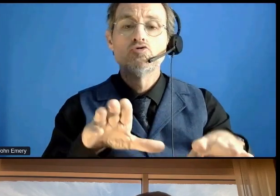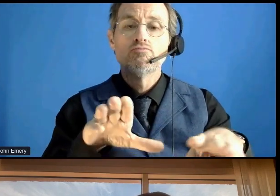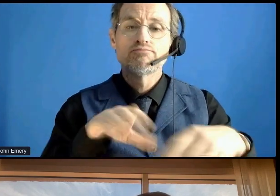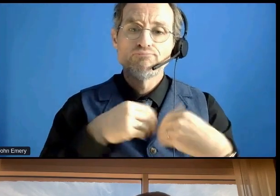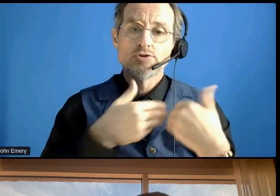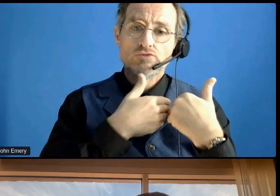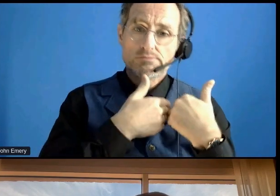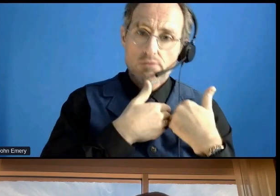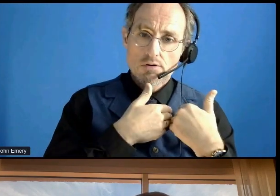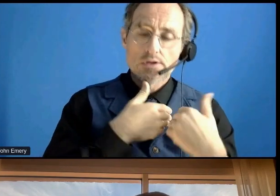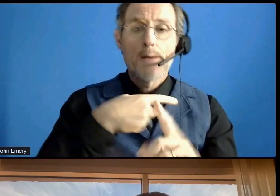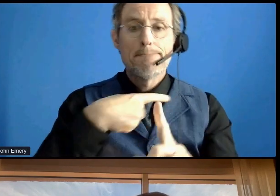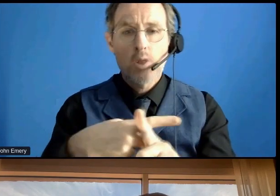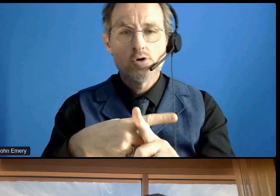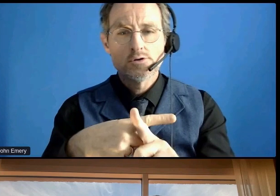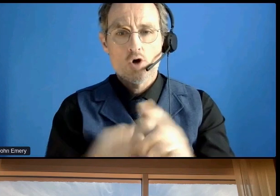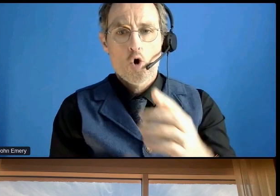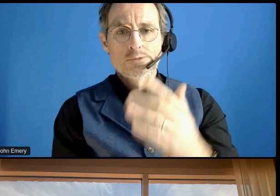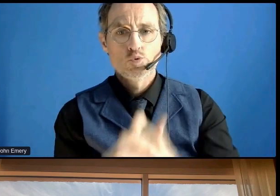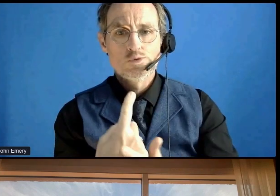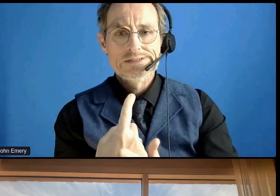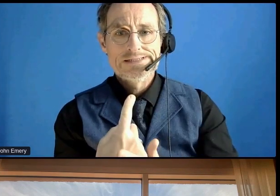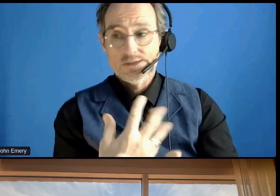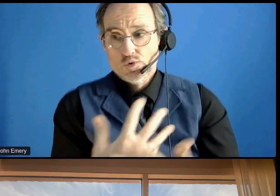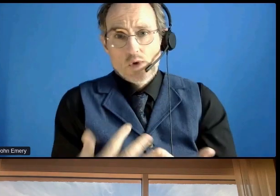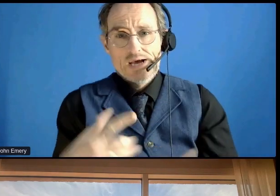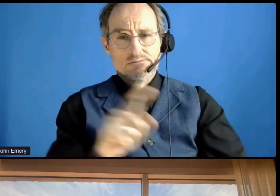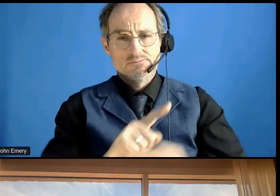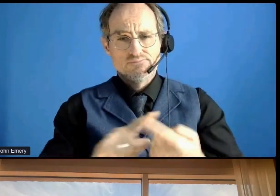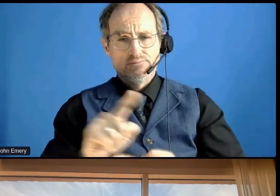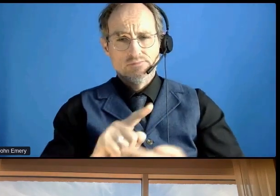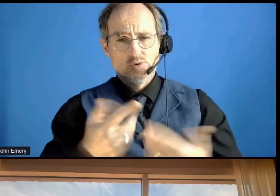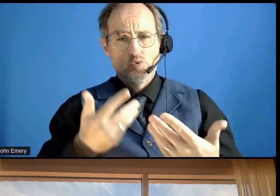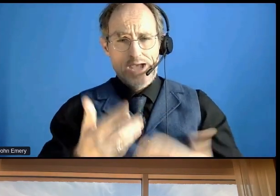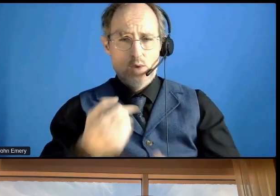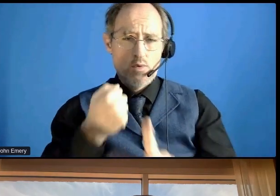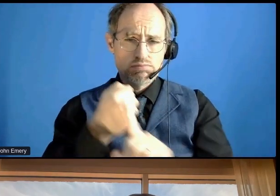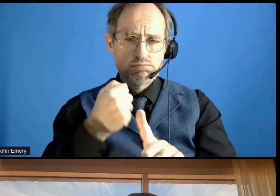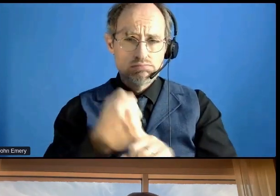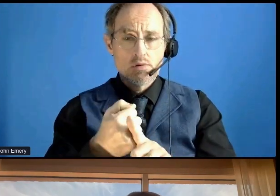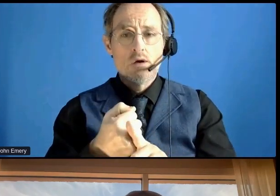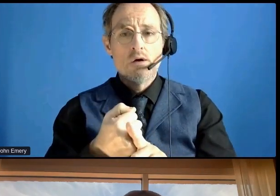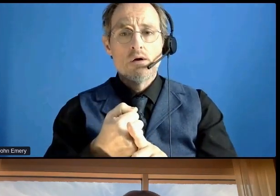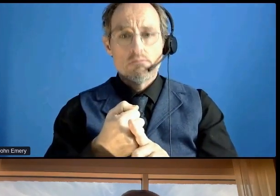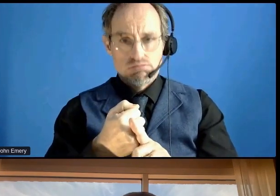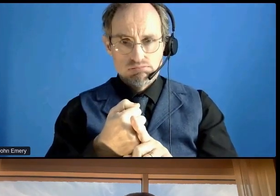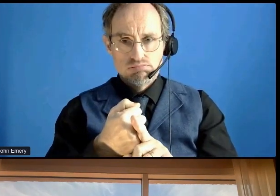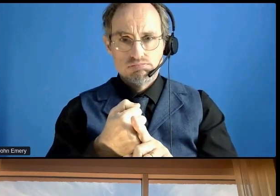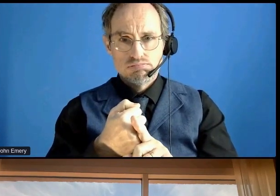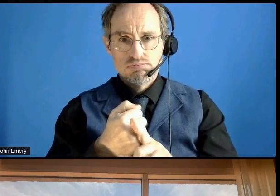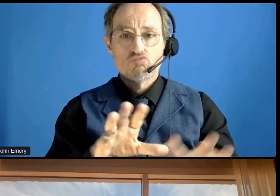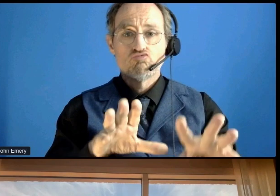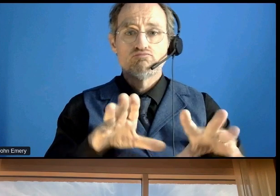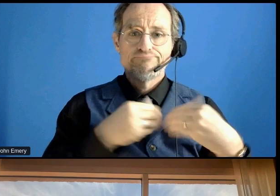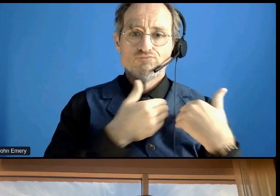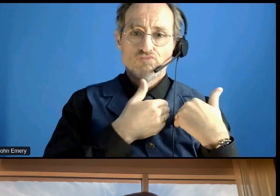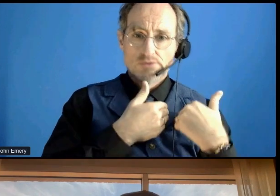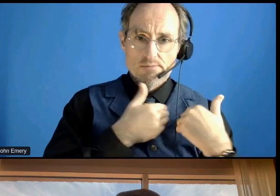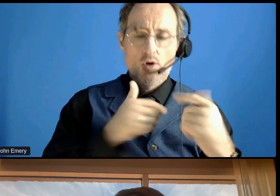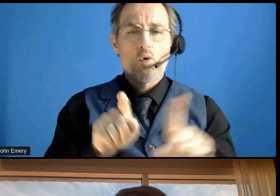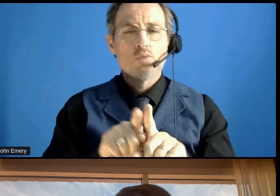everyone today will be banging that drum, and there's a lot of misconception around disabled people.